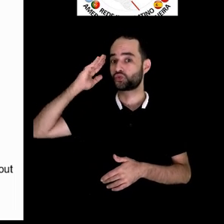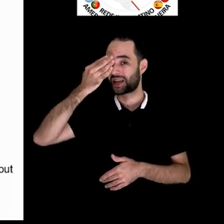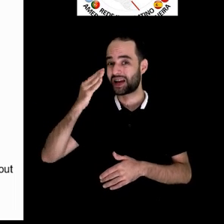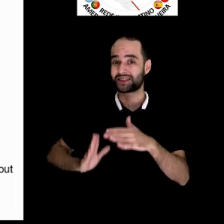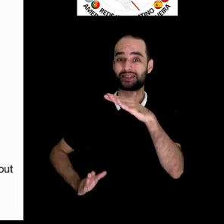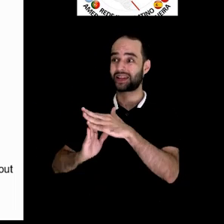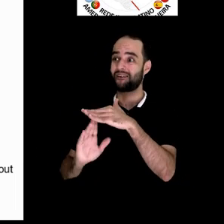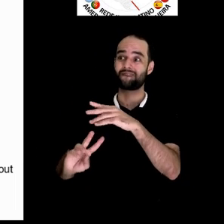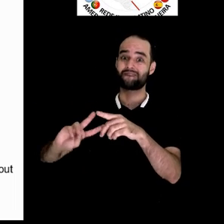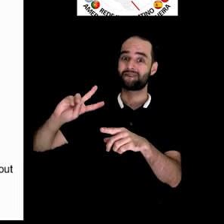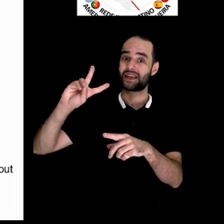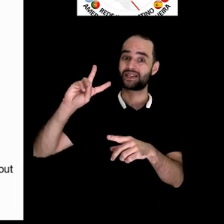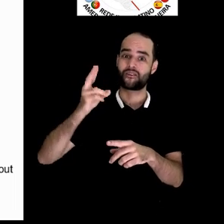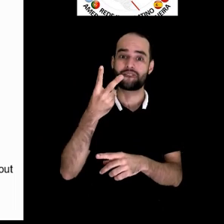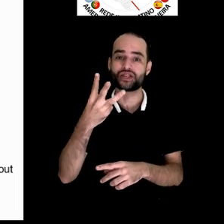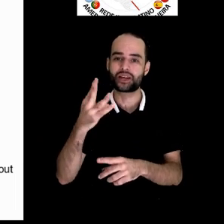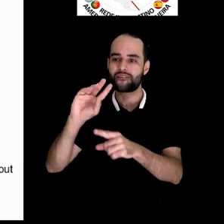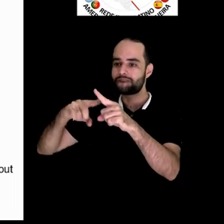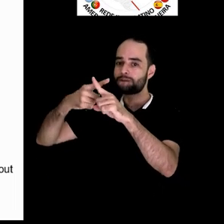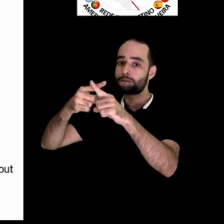children without disabilities.